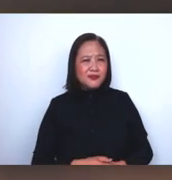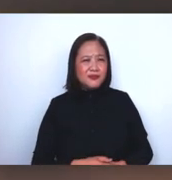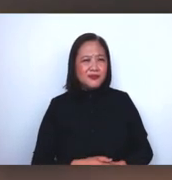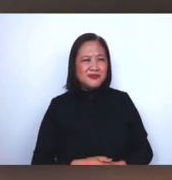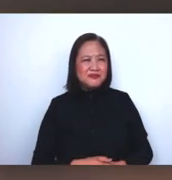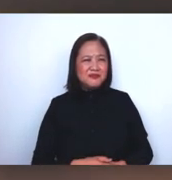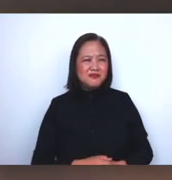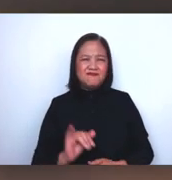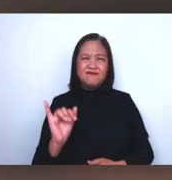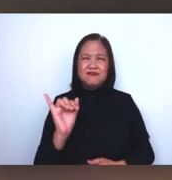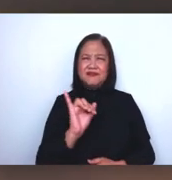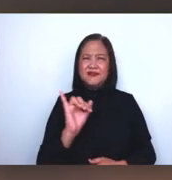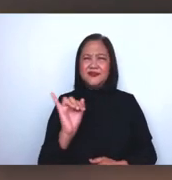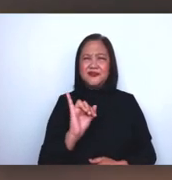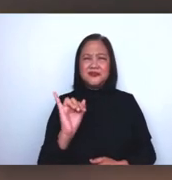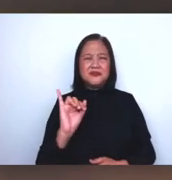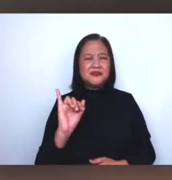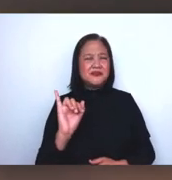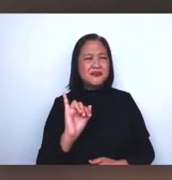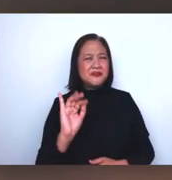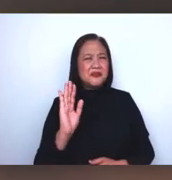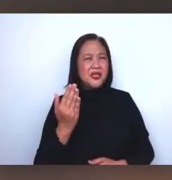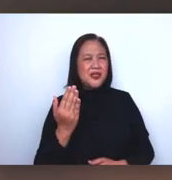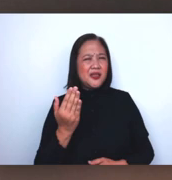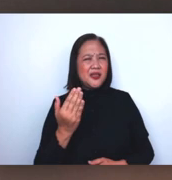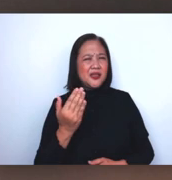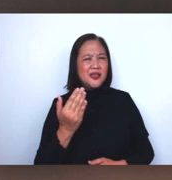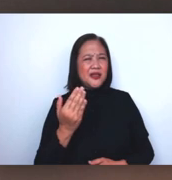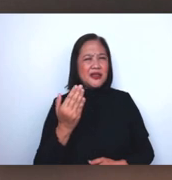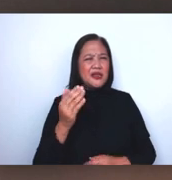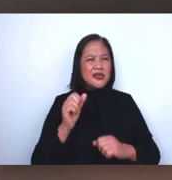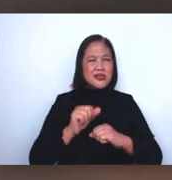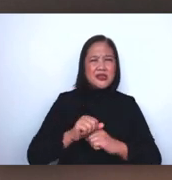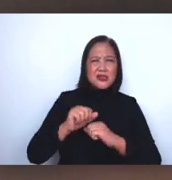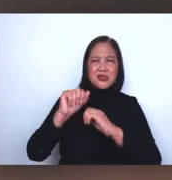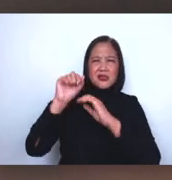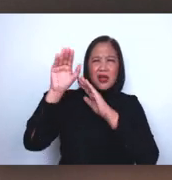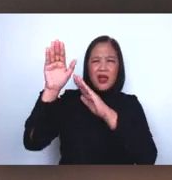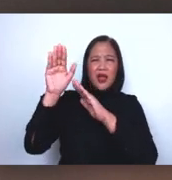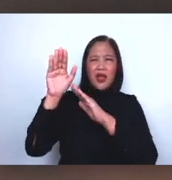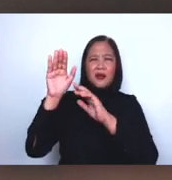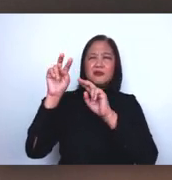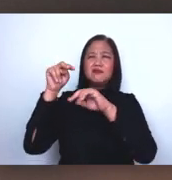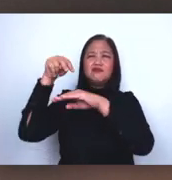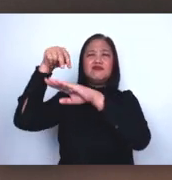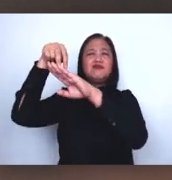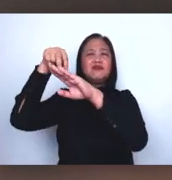It's like being on the hilltop and you can see